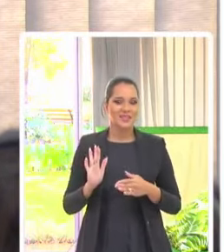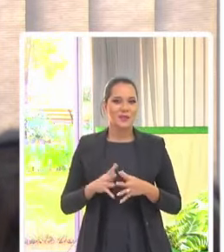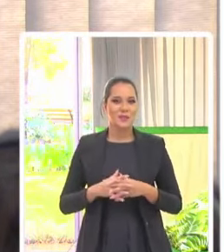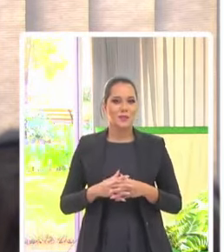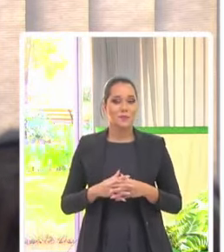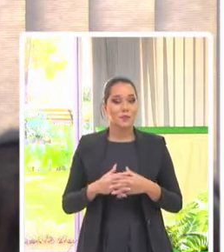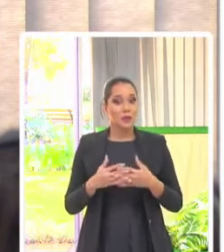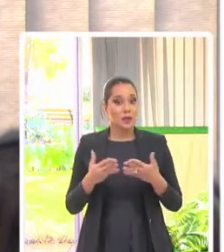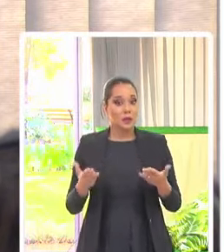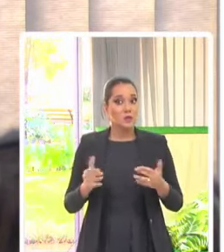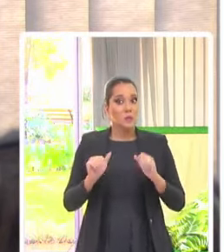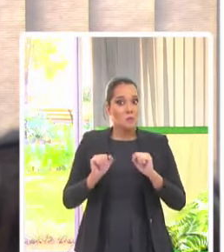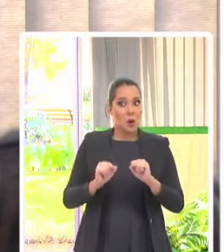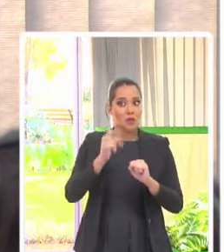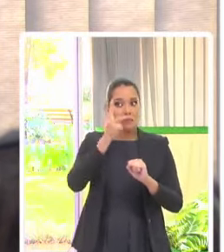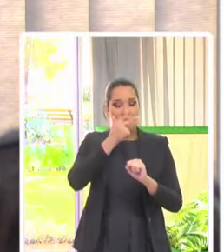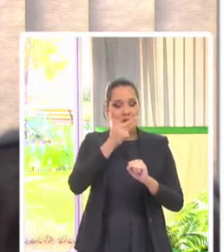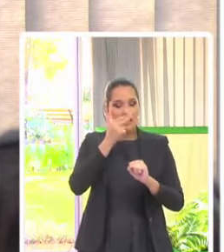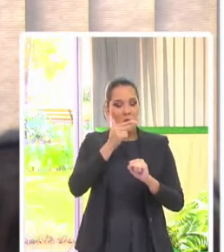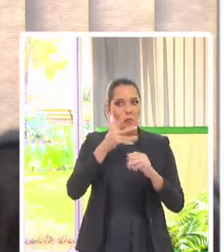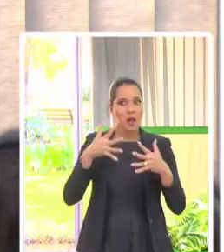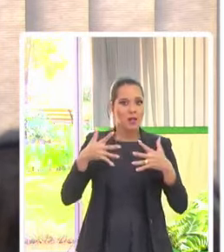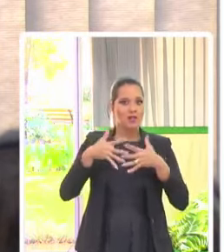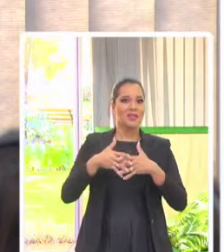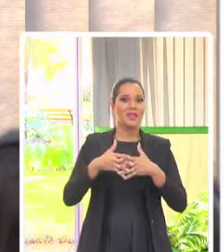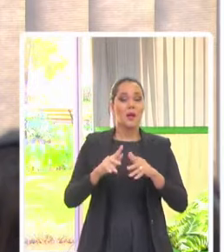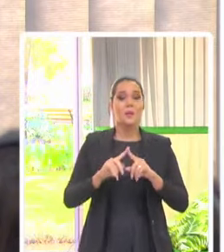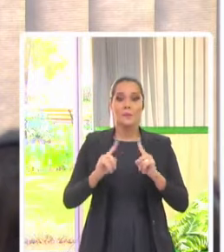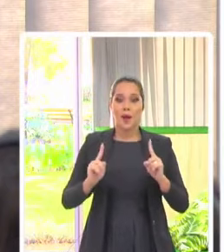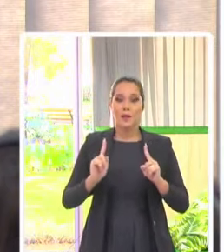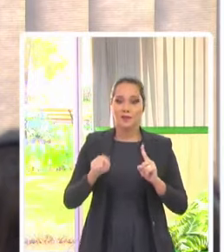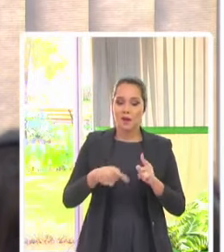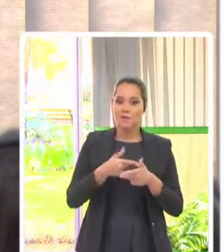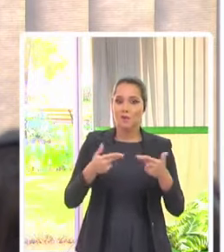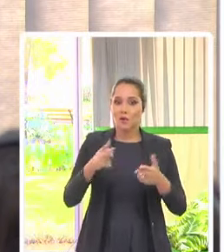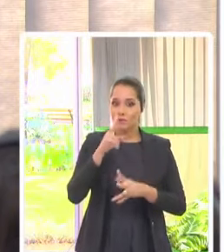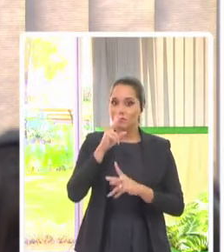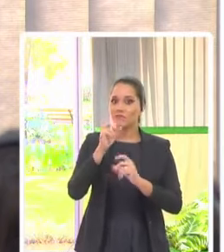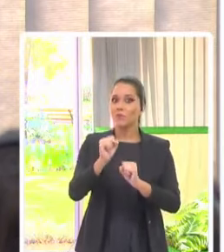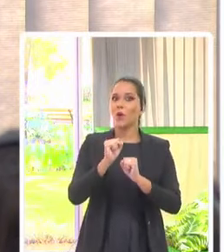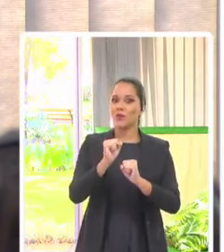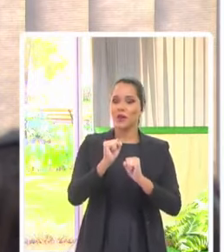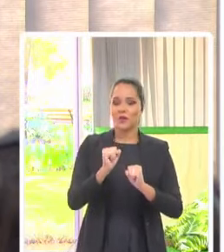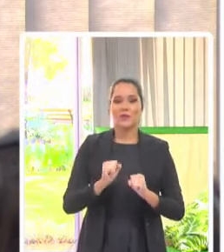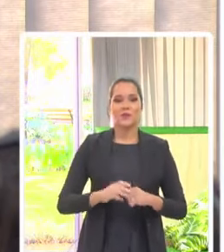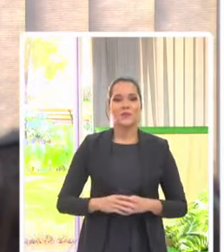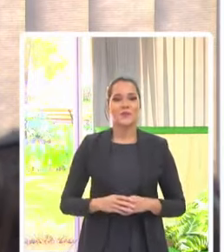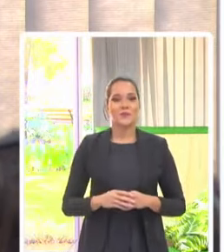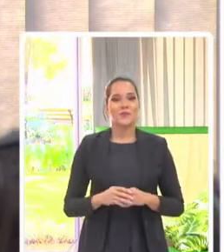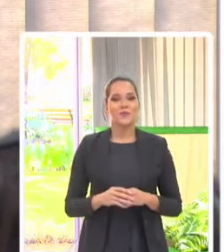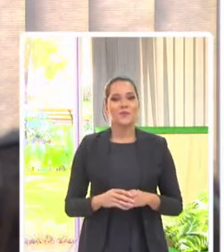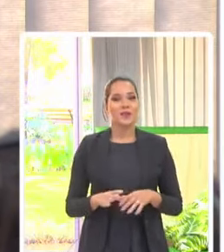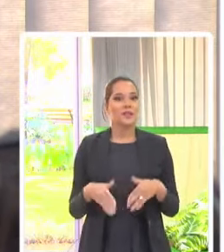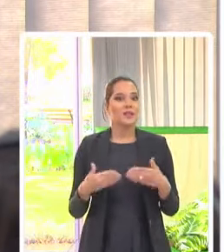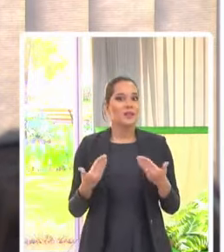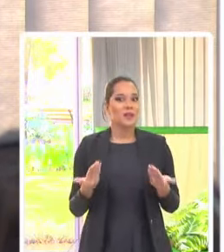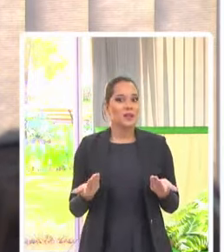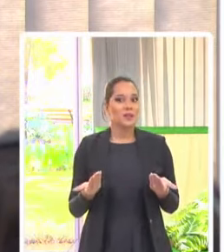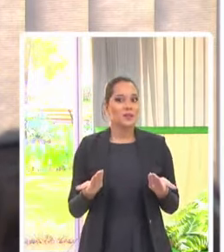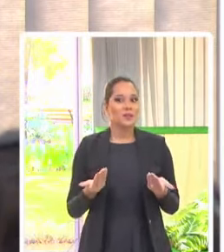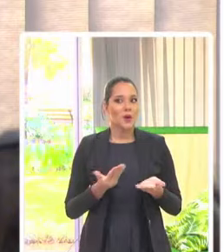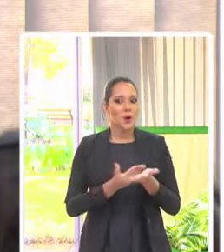at the very beginning, but it's really, really powerful and insightful. So build small to go big and make things